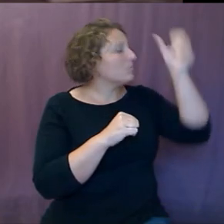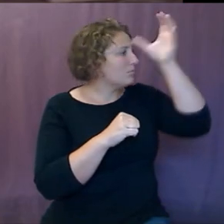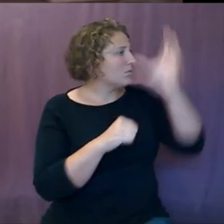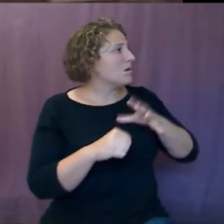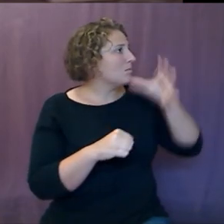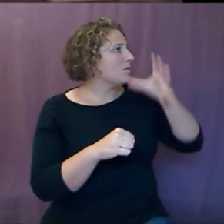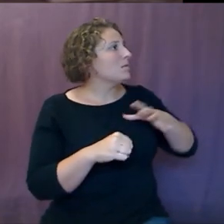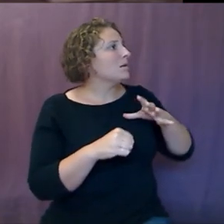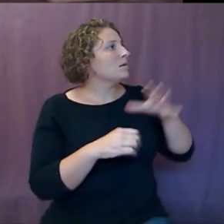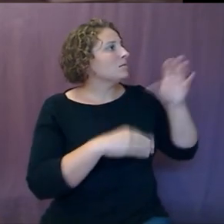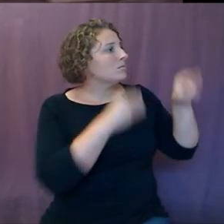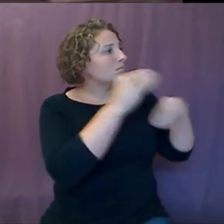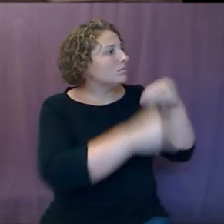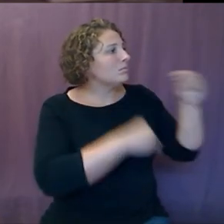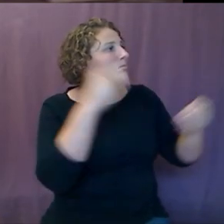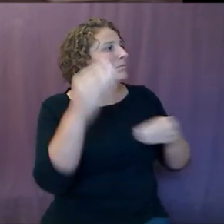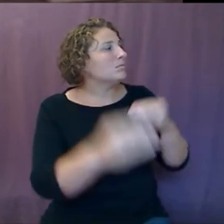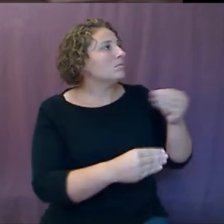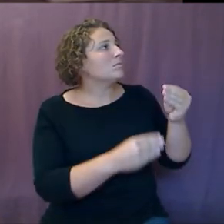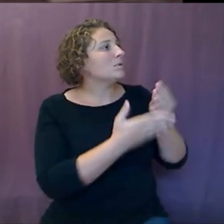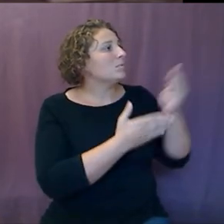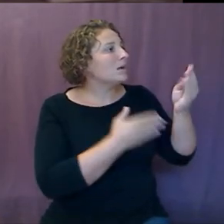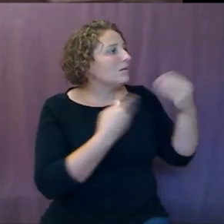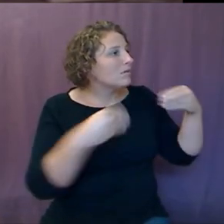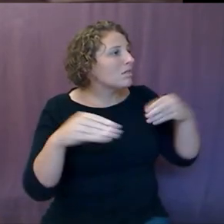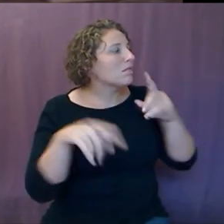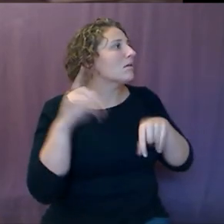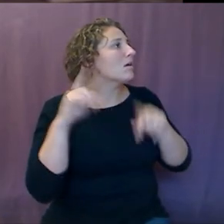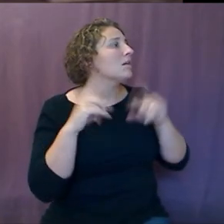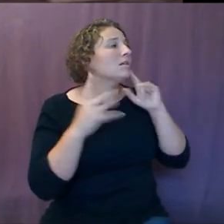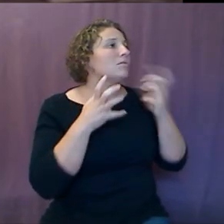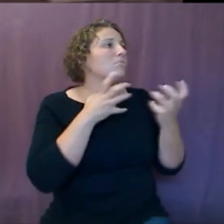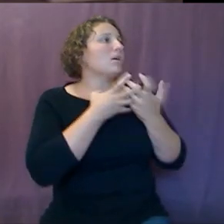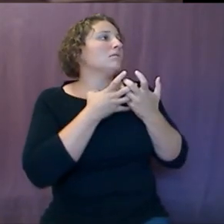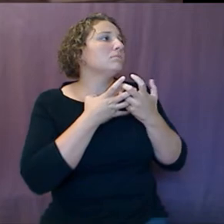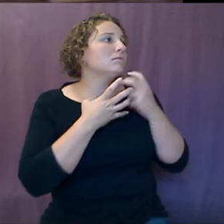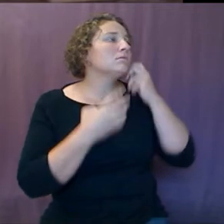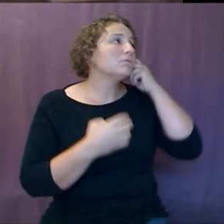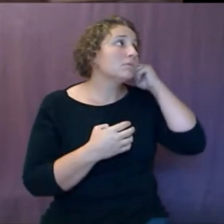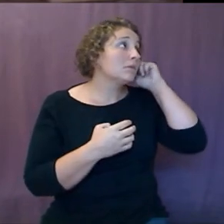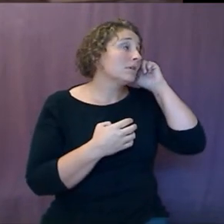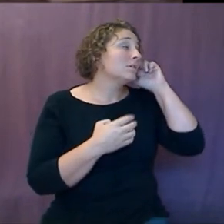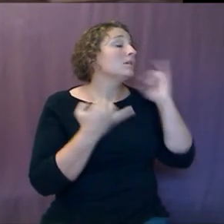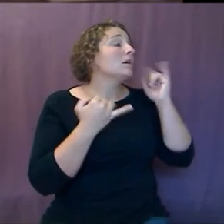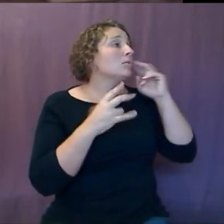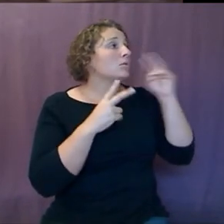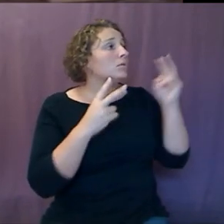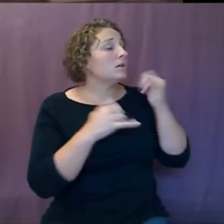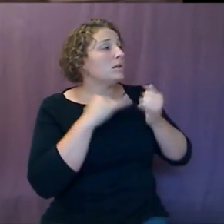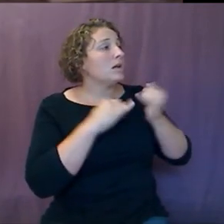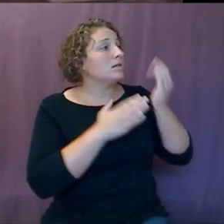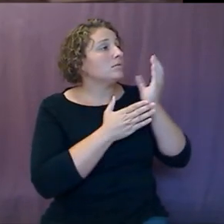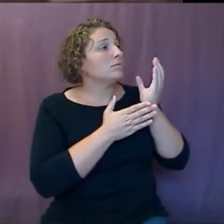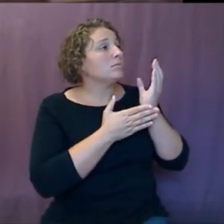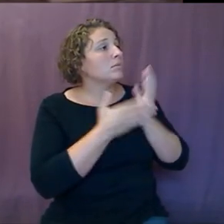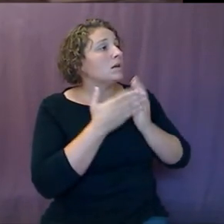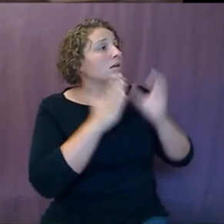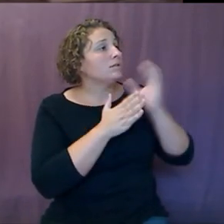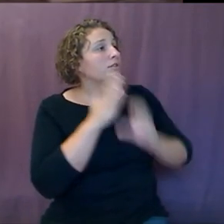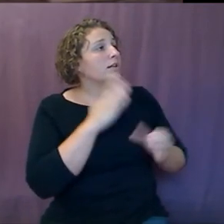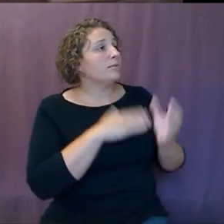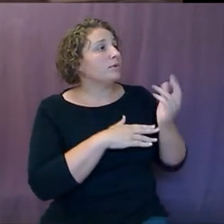unless they comply but now Lord as we look into the last part of this chapter 13 we